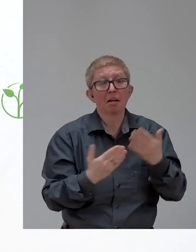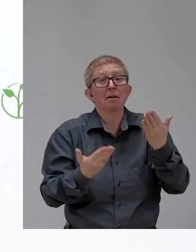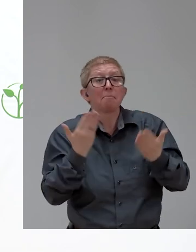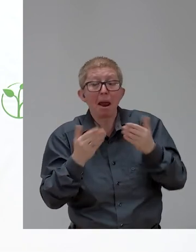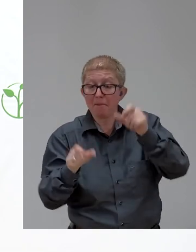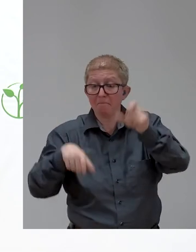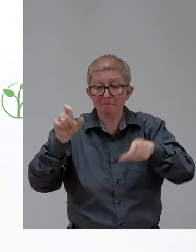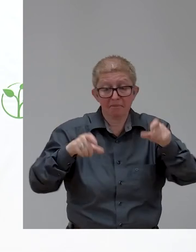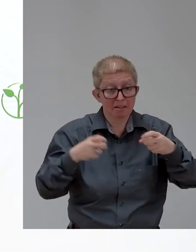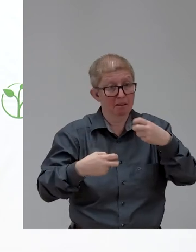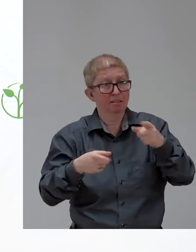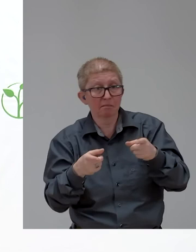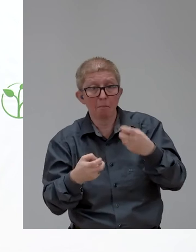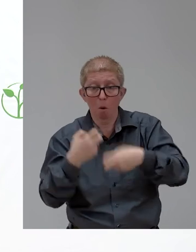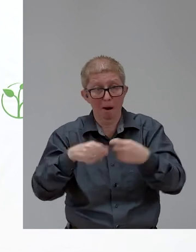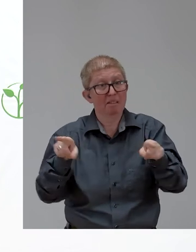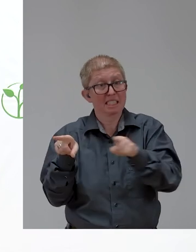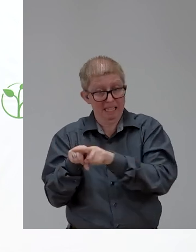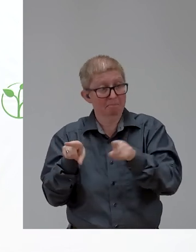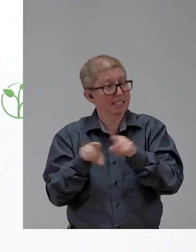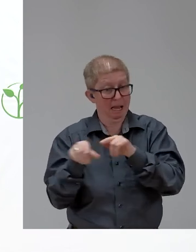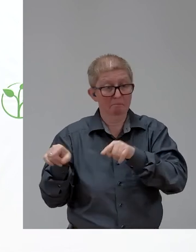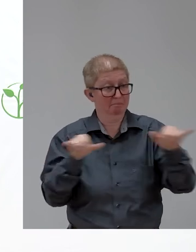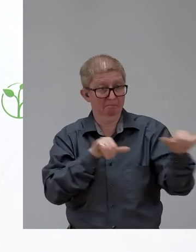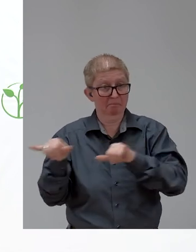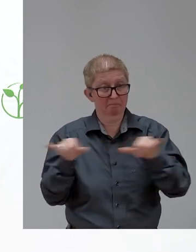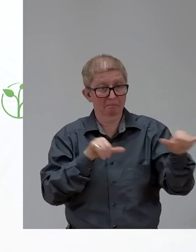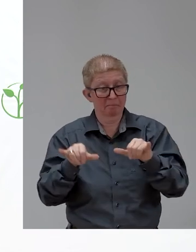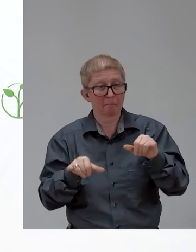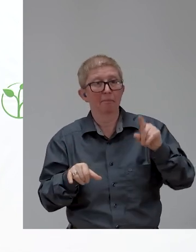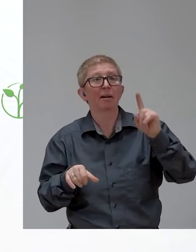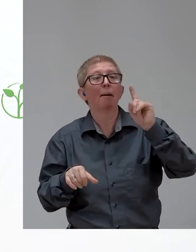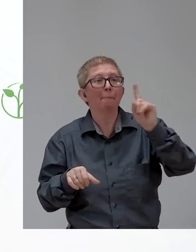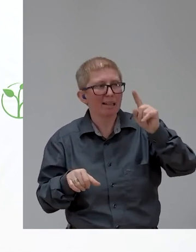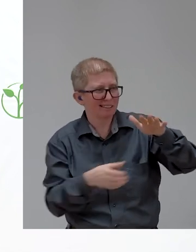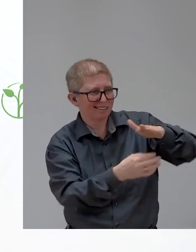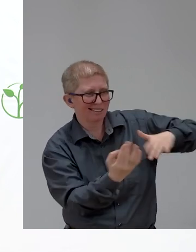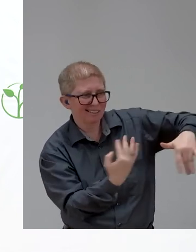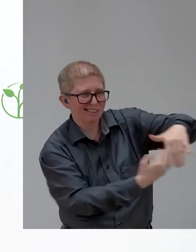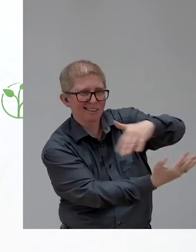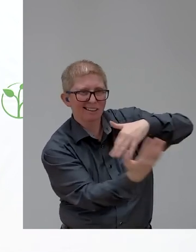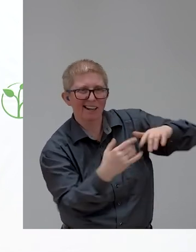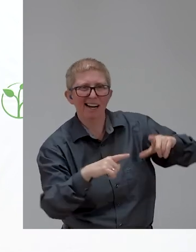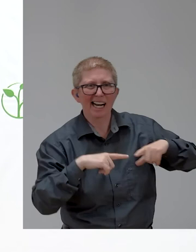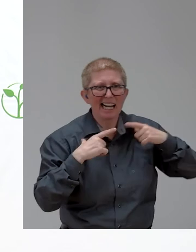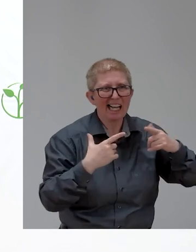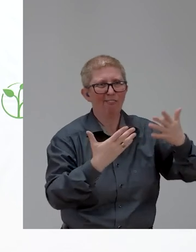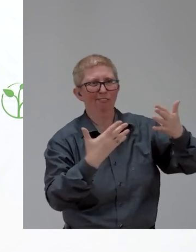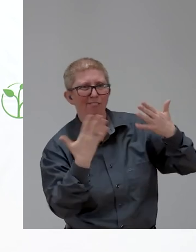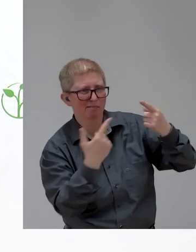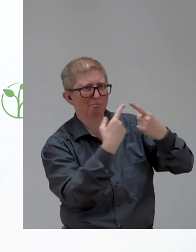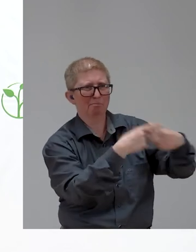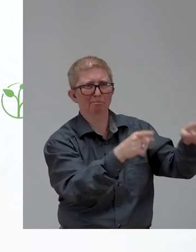make sure that you have a strong partner. And that's why it's so great to meet people like you here at the Zero Conference that really can help